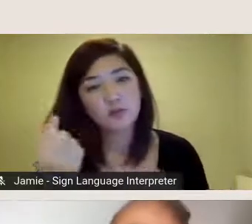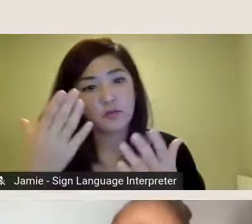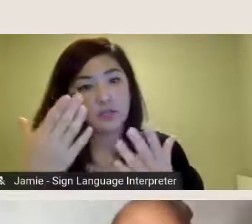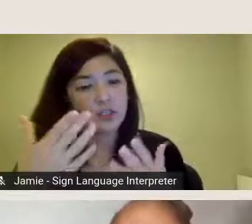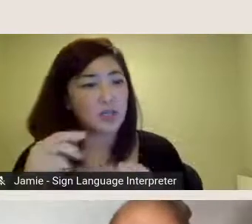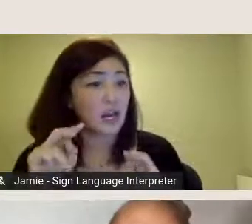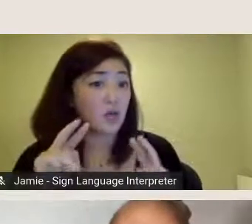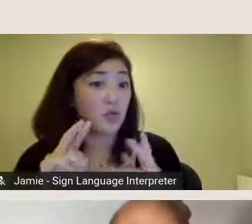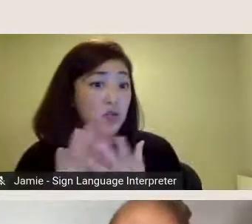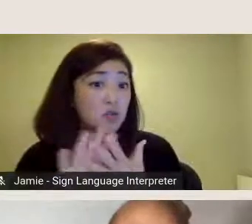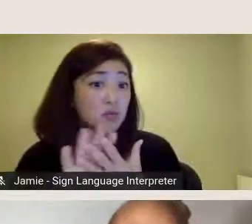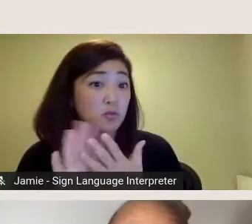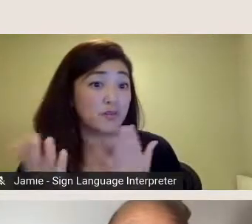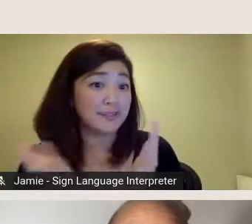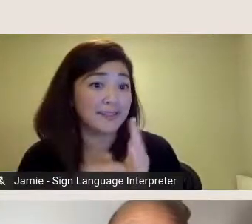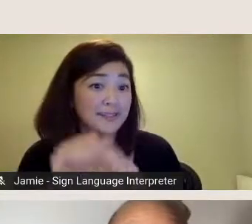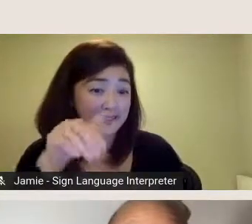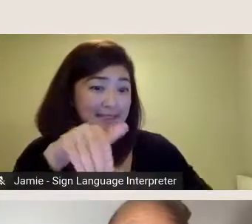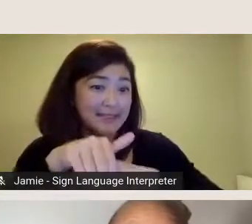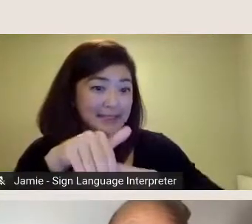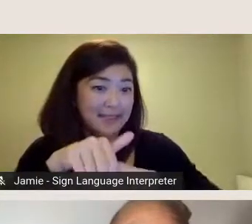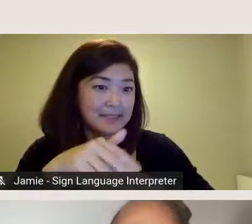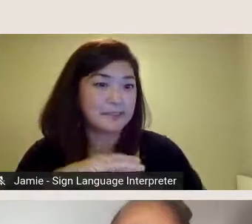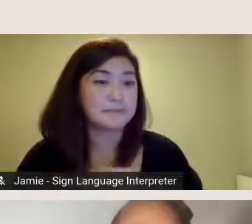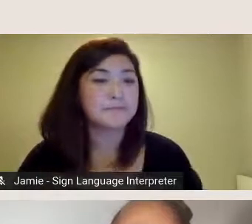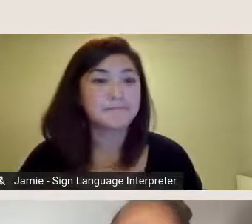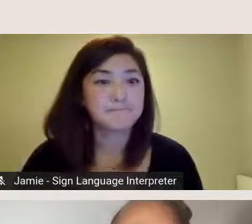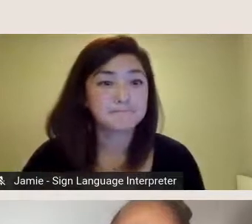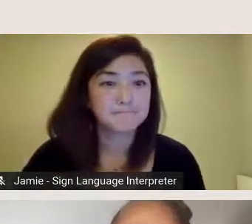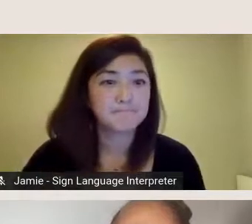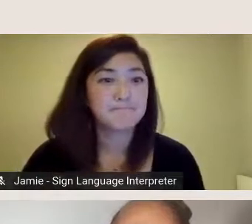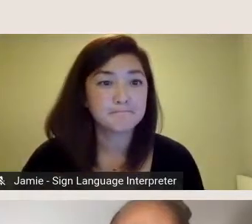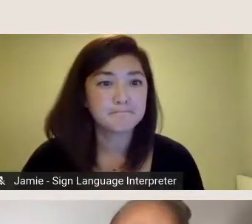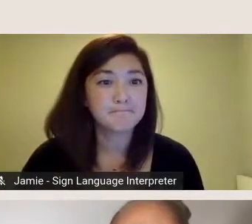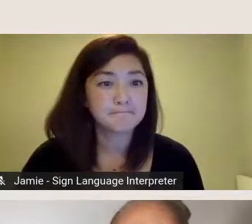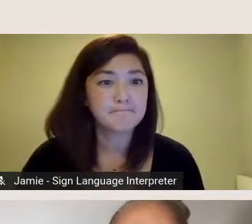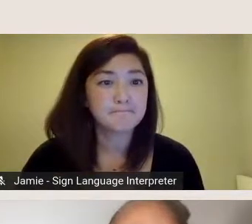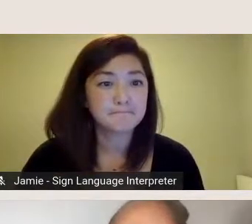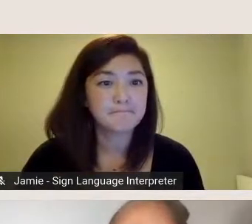I rewatched the film again tonight, and so